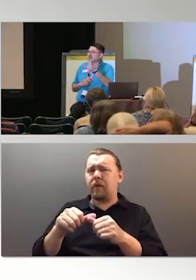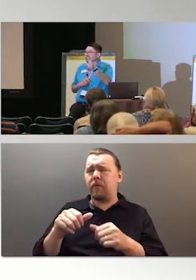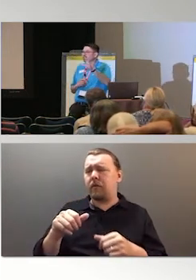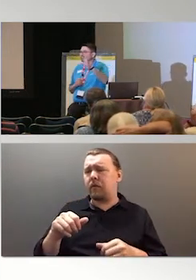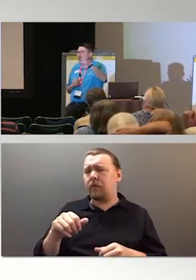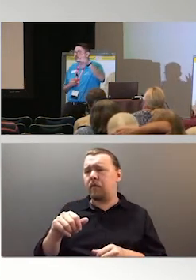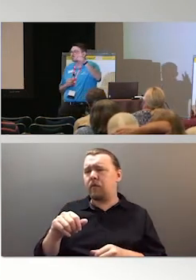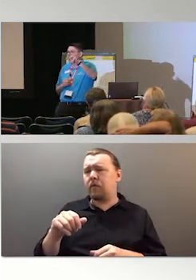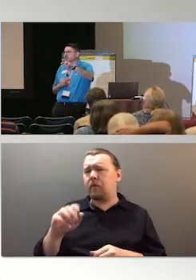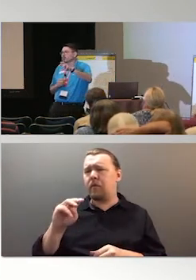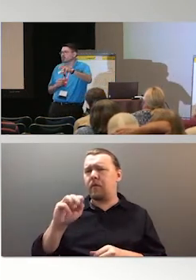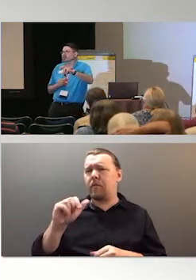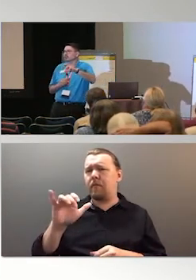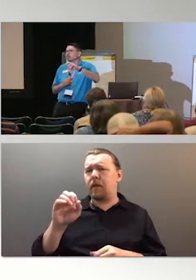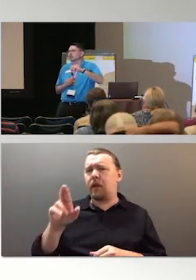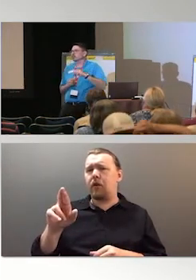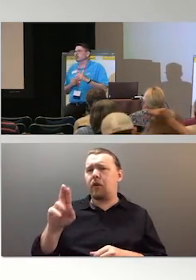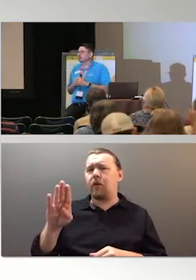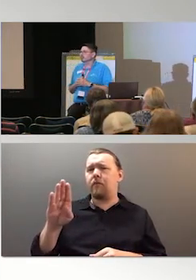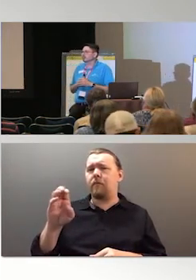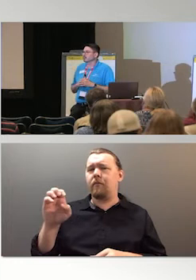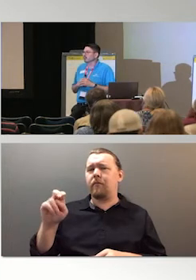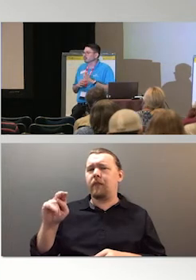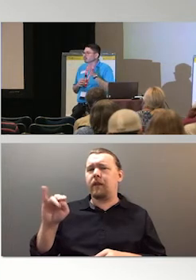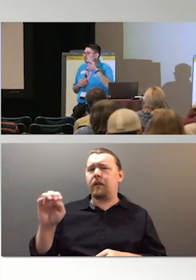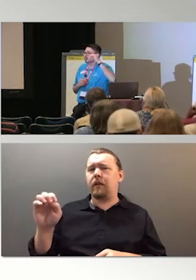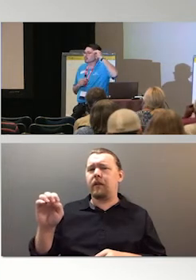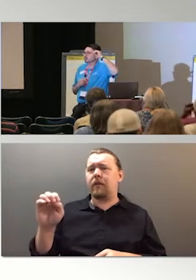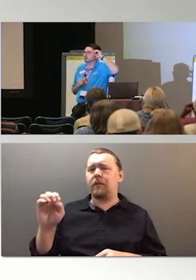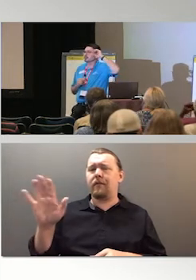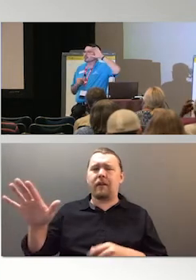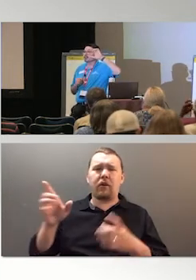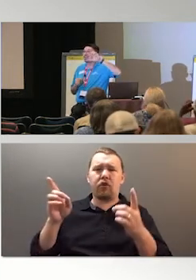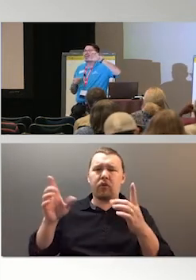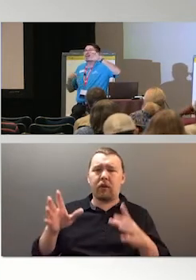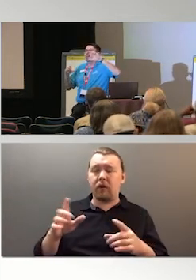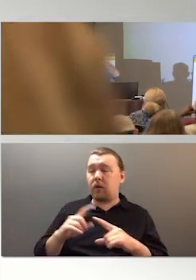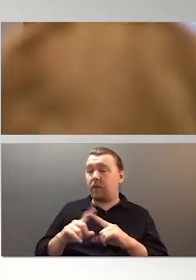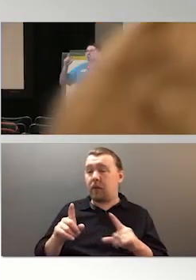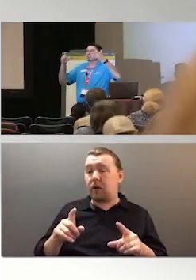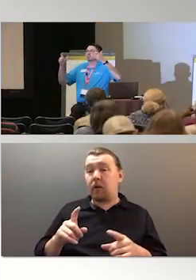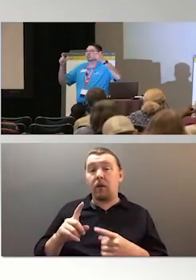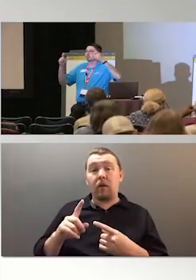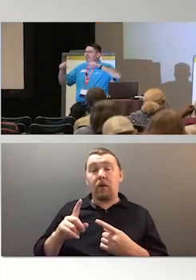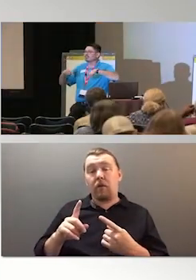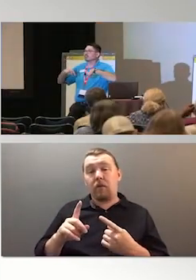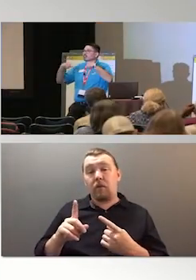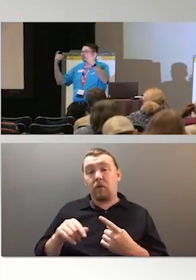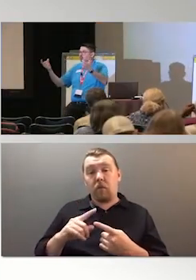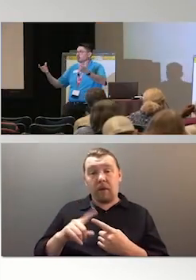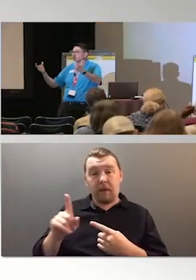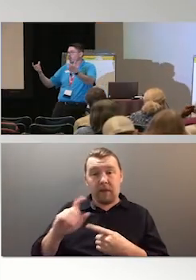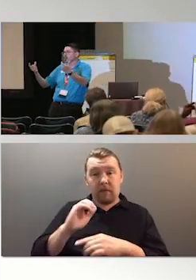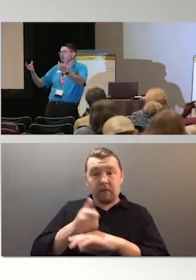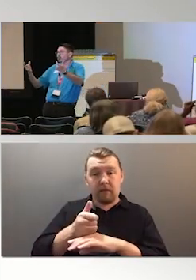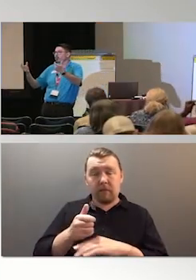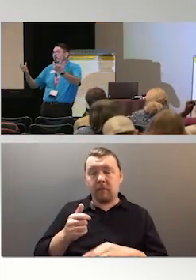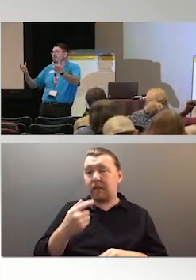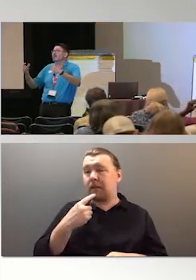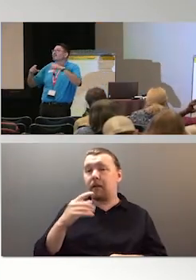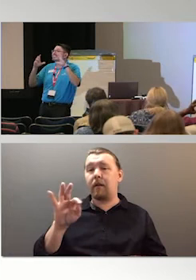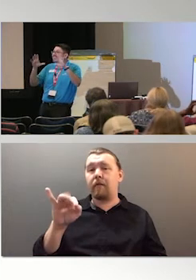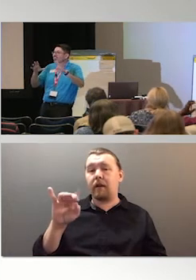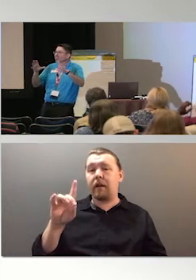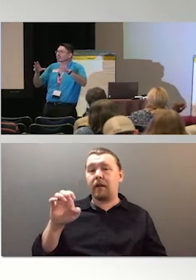Mayor Rubini is their director, I think. I had a few conversations with him. But Massachusetts, when they decided, okay, we're going to roll our ABLE